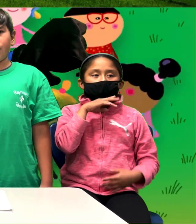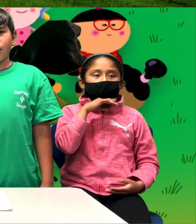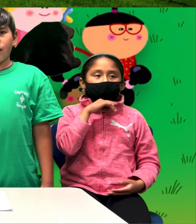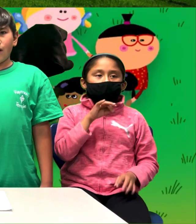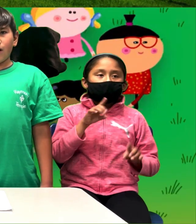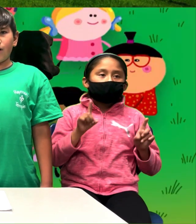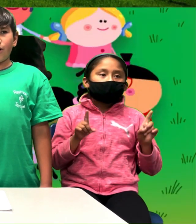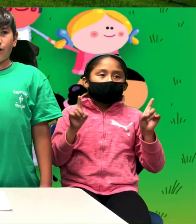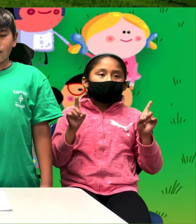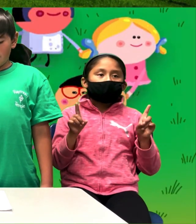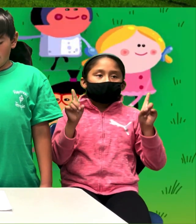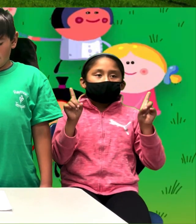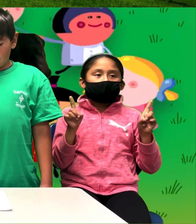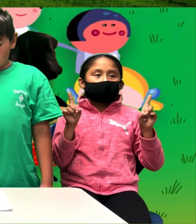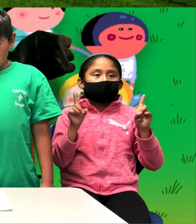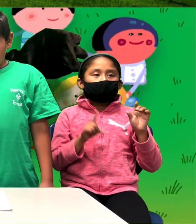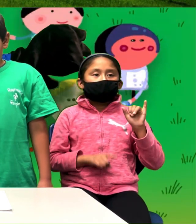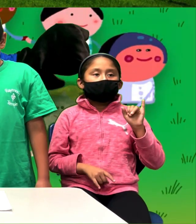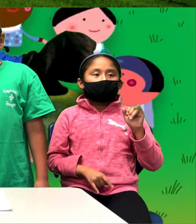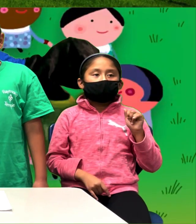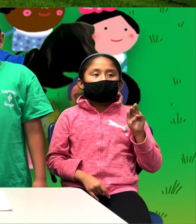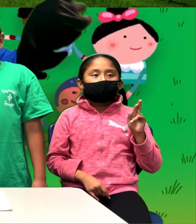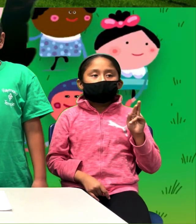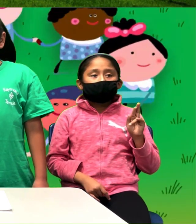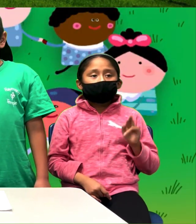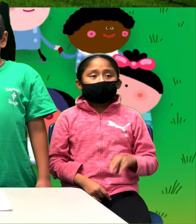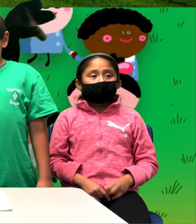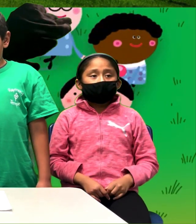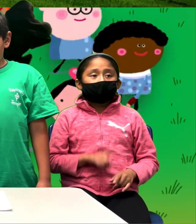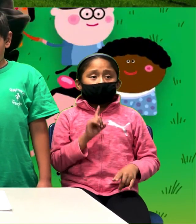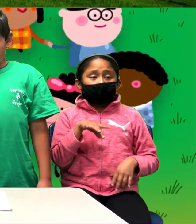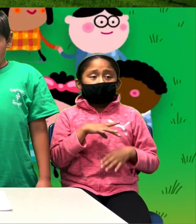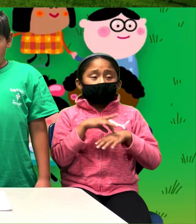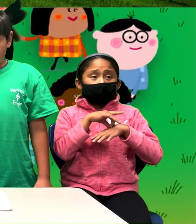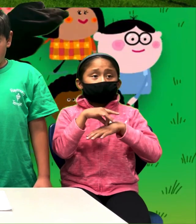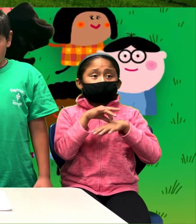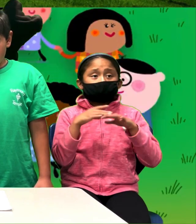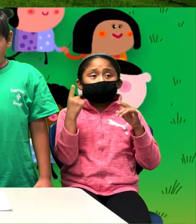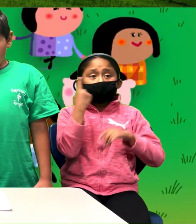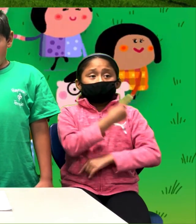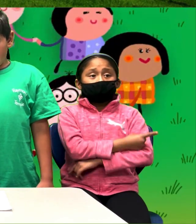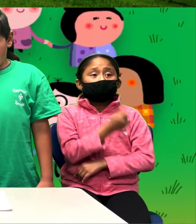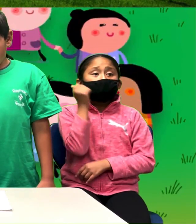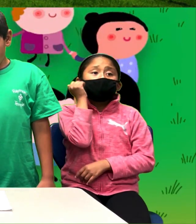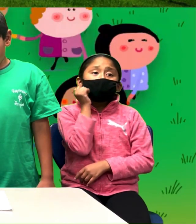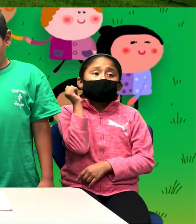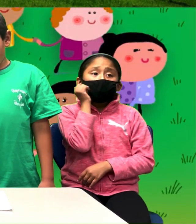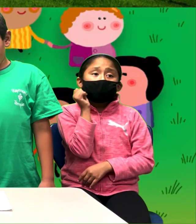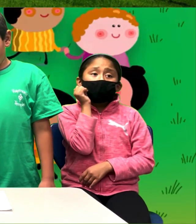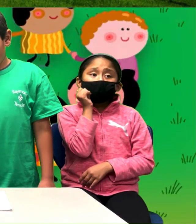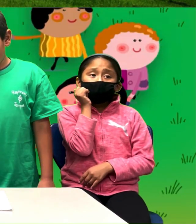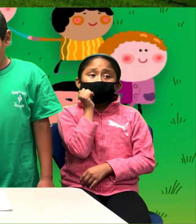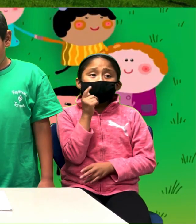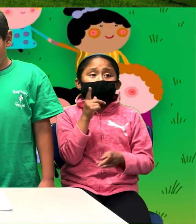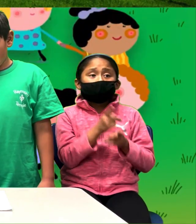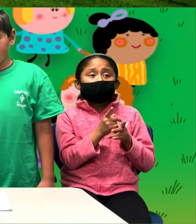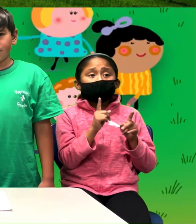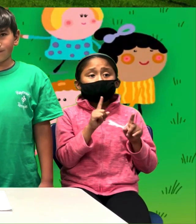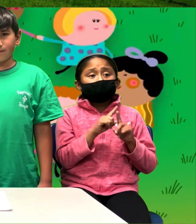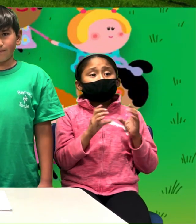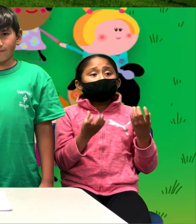do on Earth Day every day to keep our world safe and